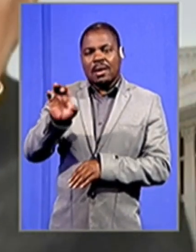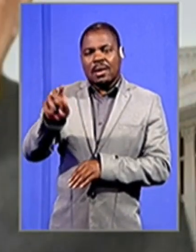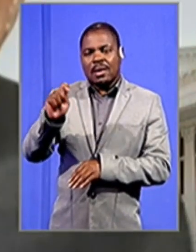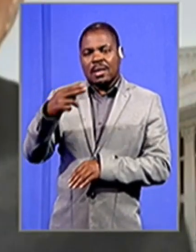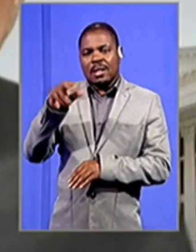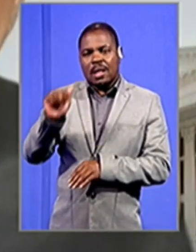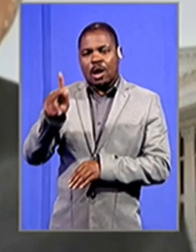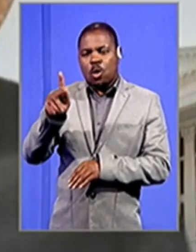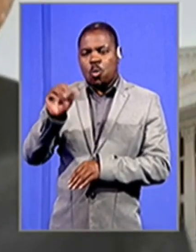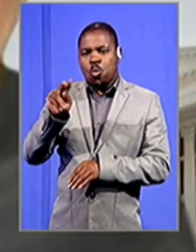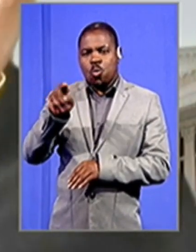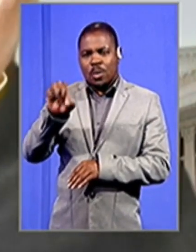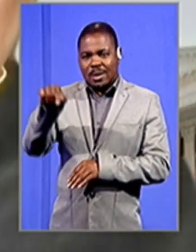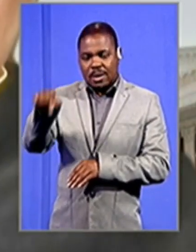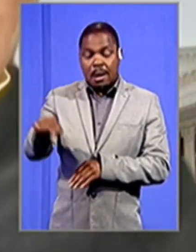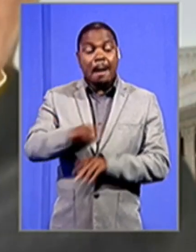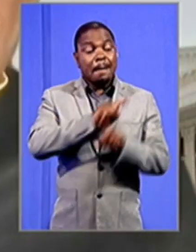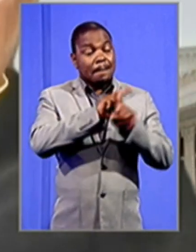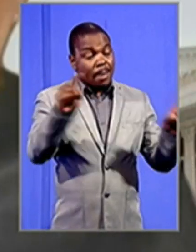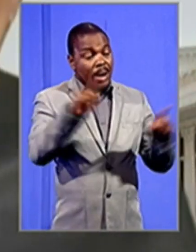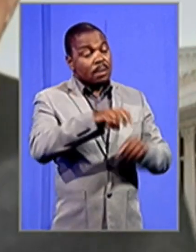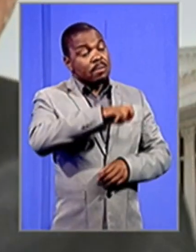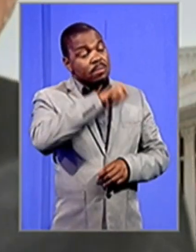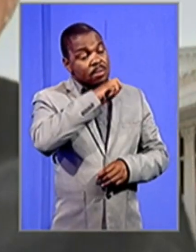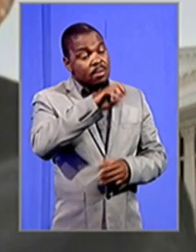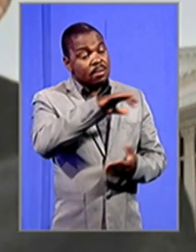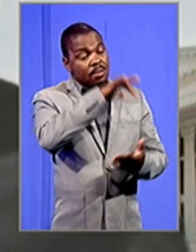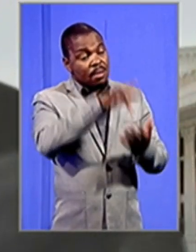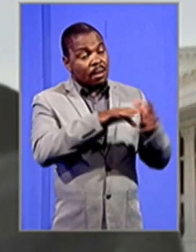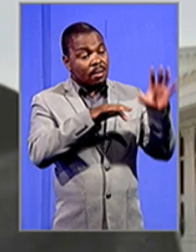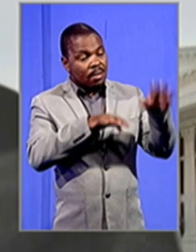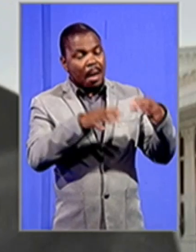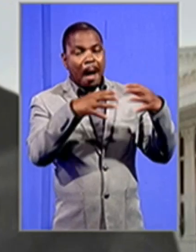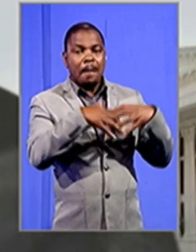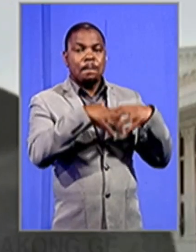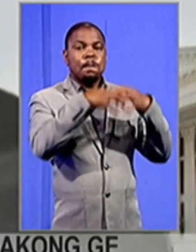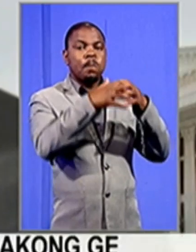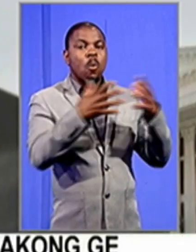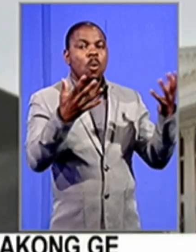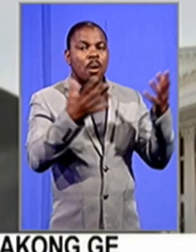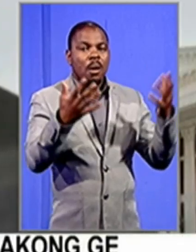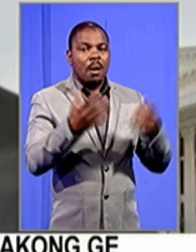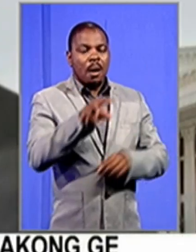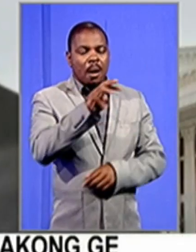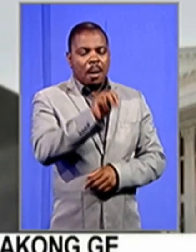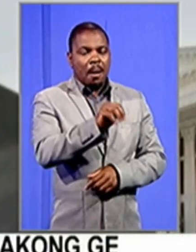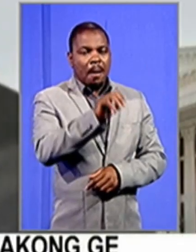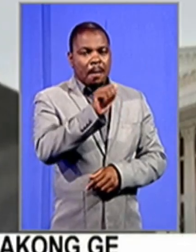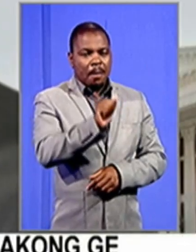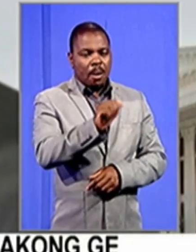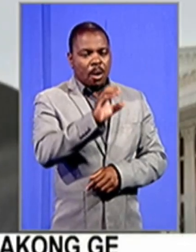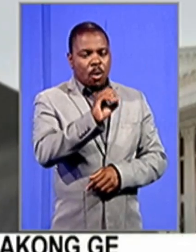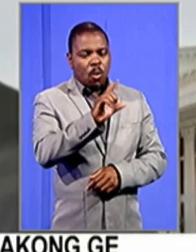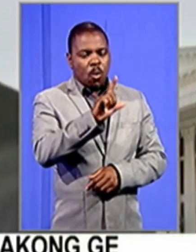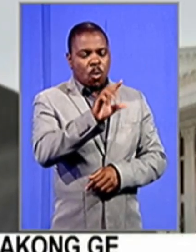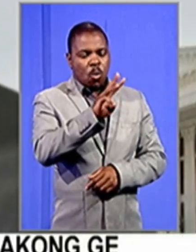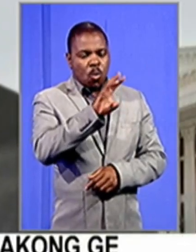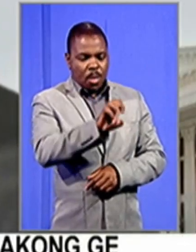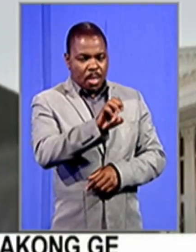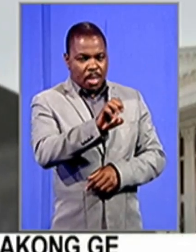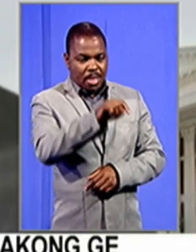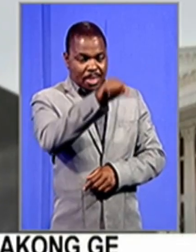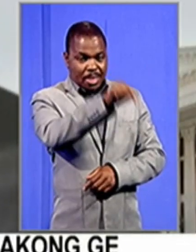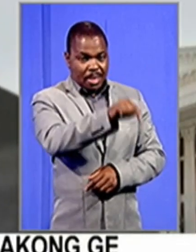bohosi bja balobedu ba Modjadji bo thomilwe ka maolwe malojoni